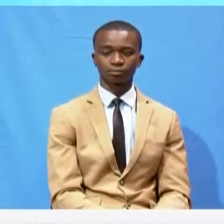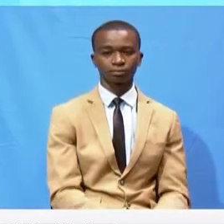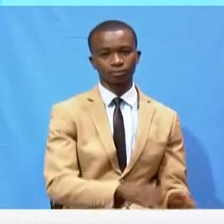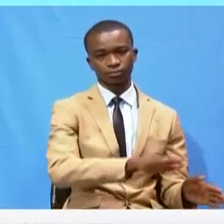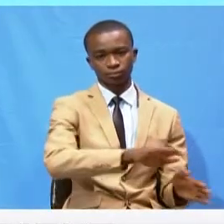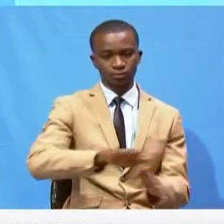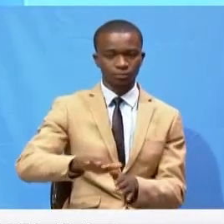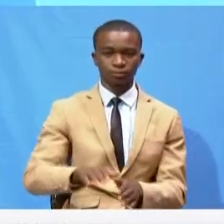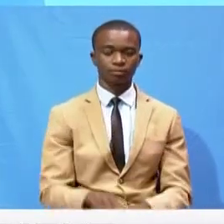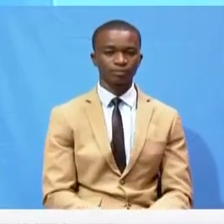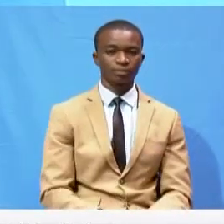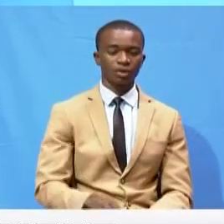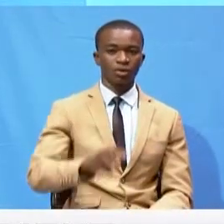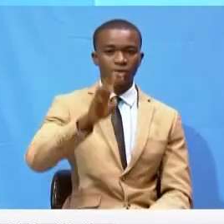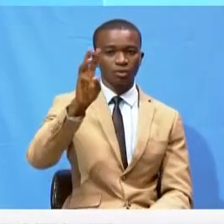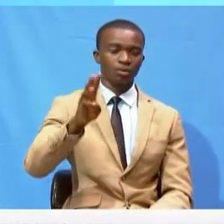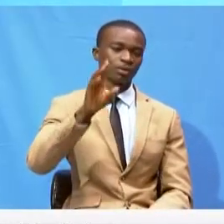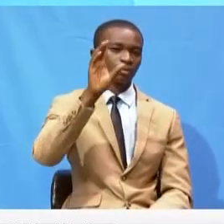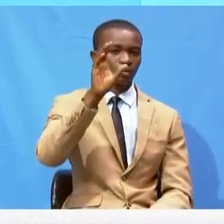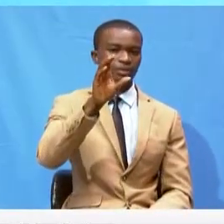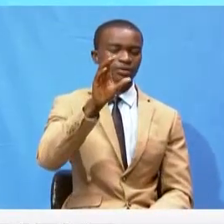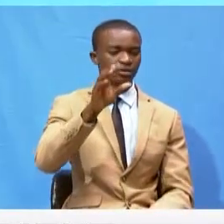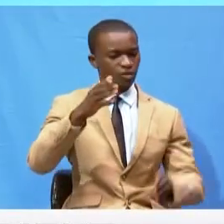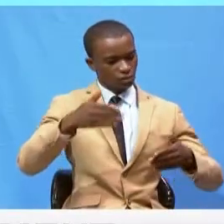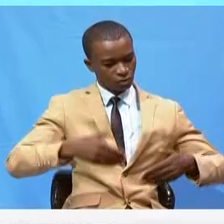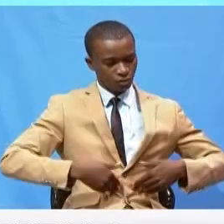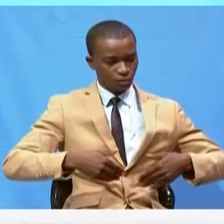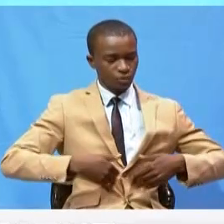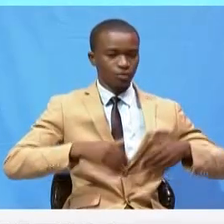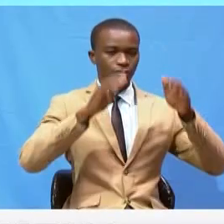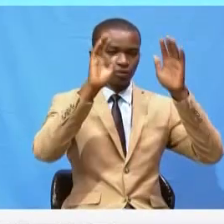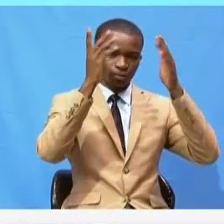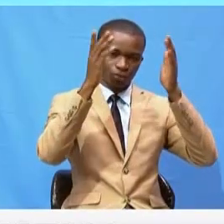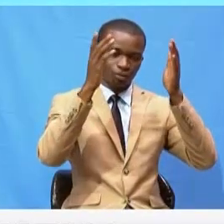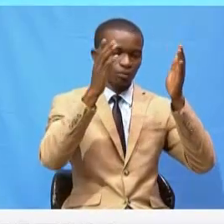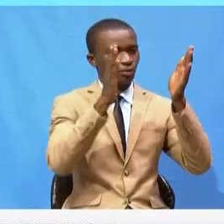Province. Youths in Western Province have commended government for empowering them